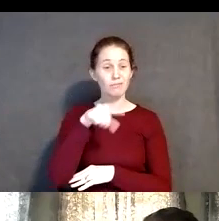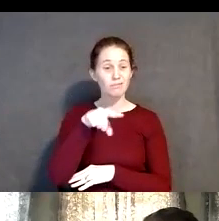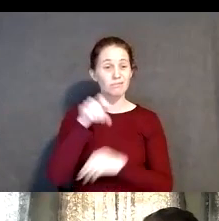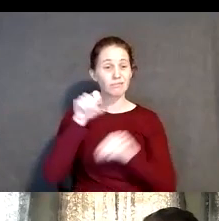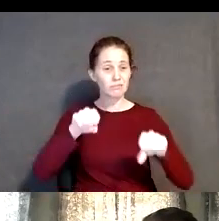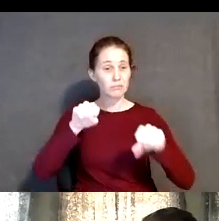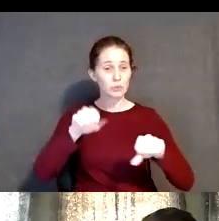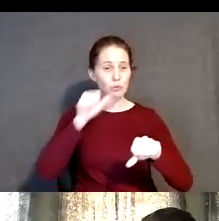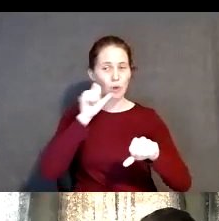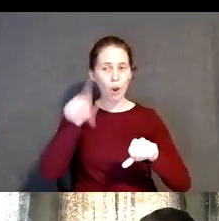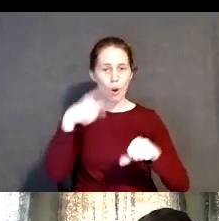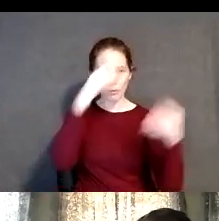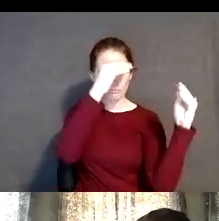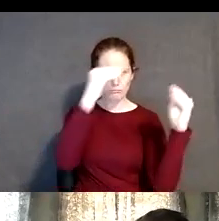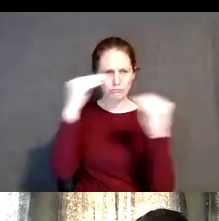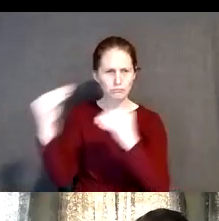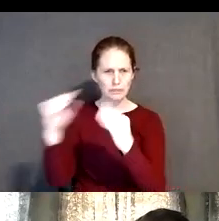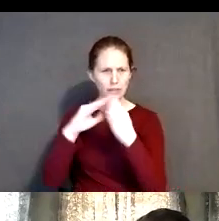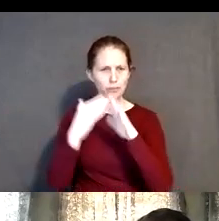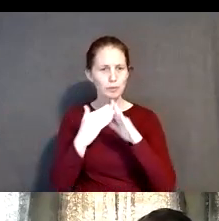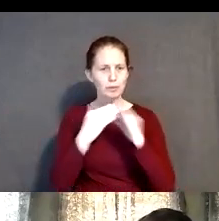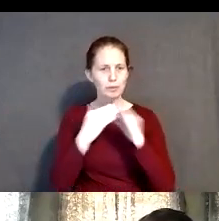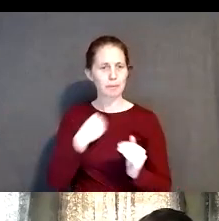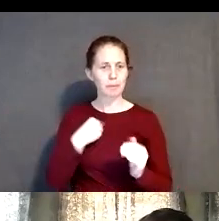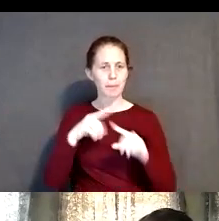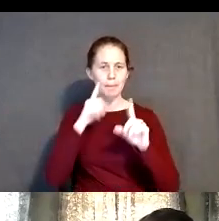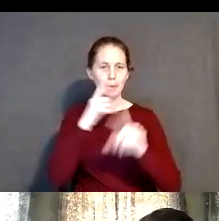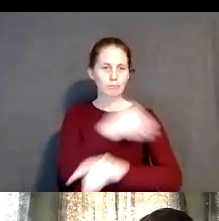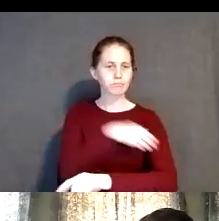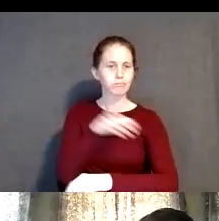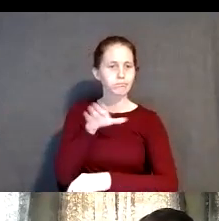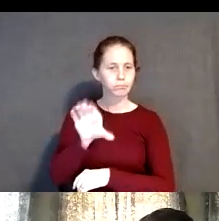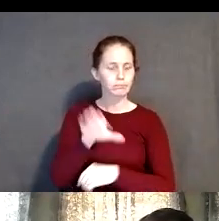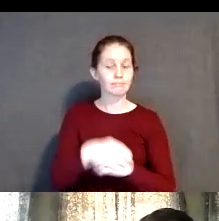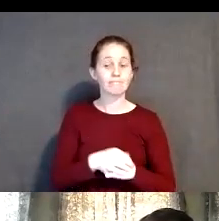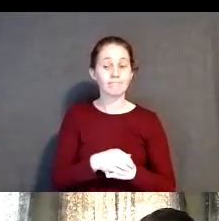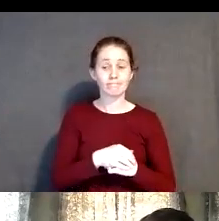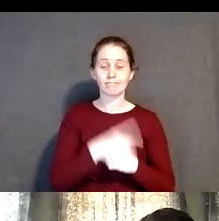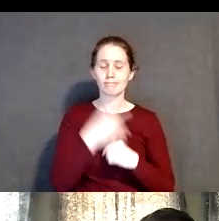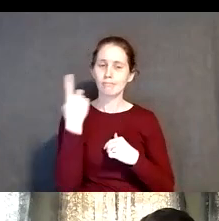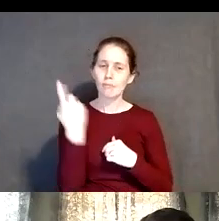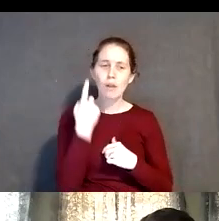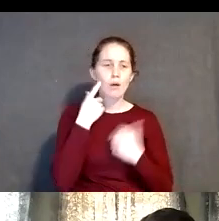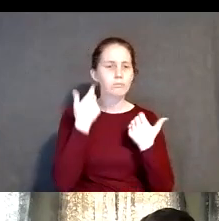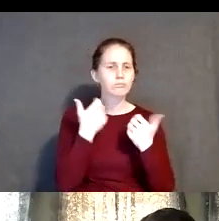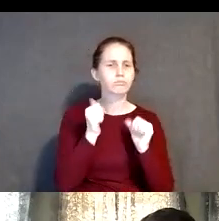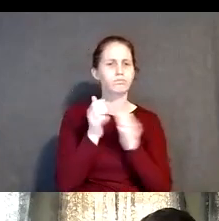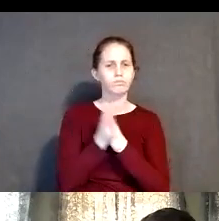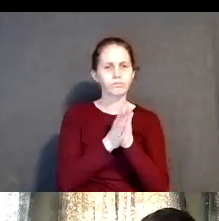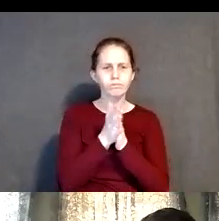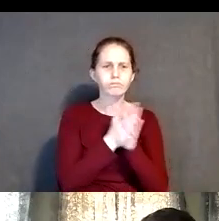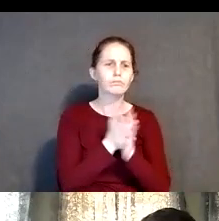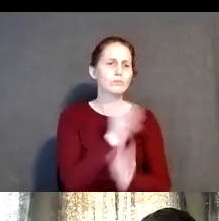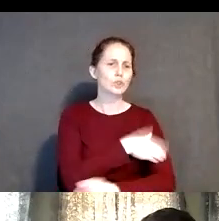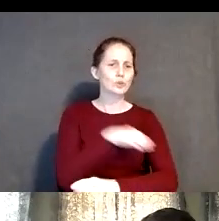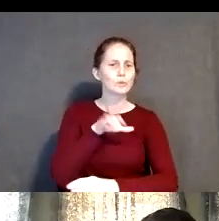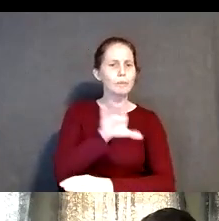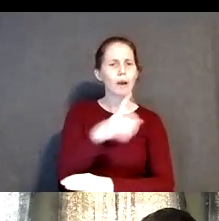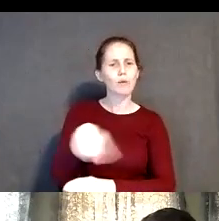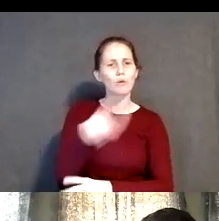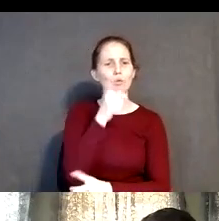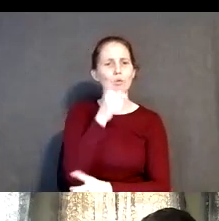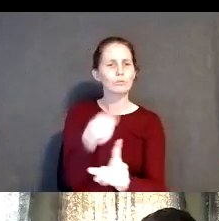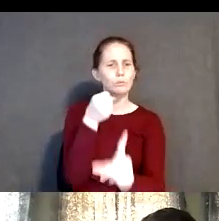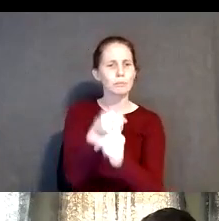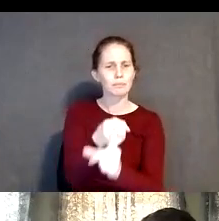only educate community members, but to empower them, always striving to give voice to those directly impacted